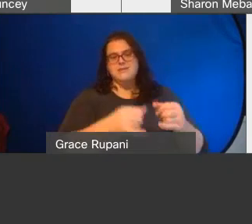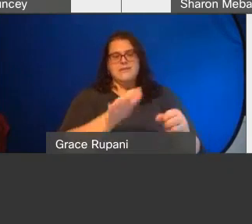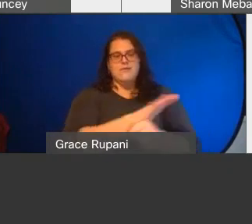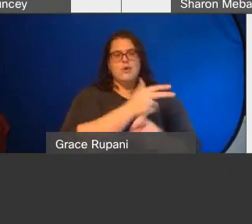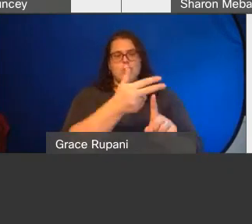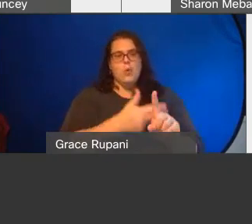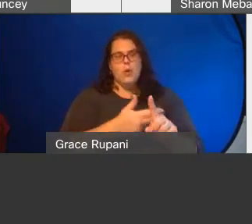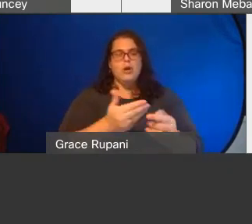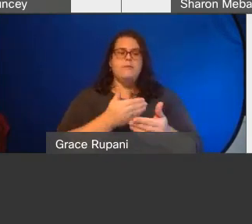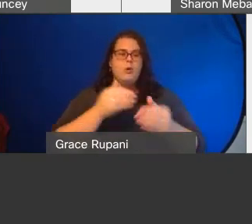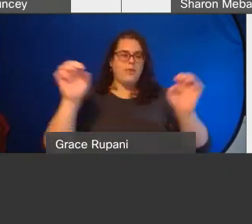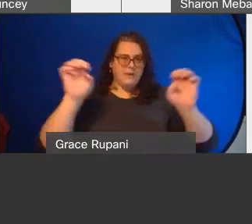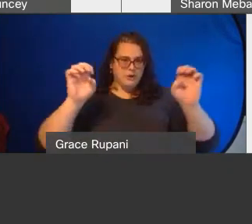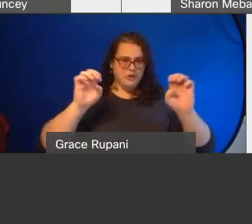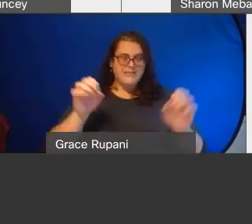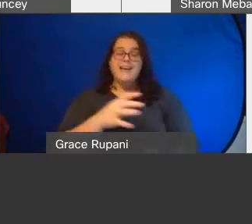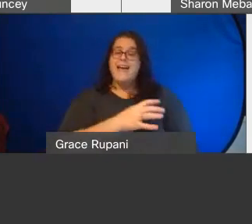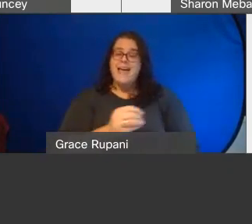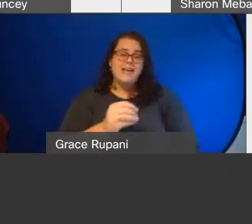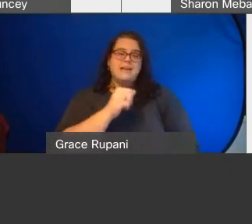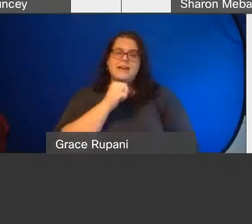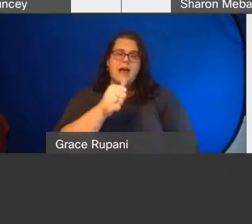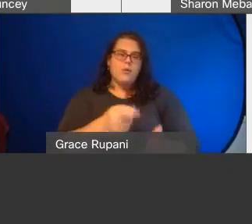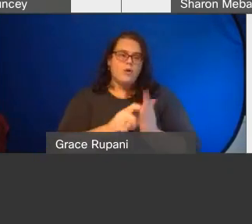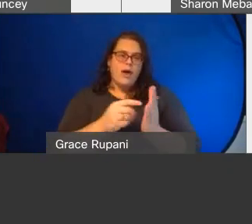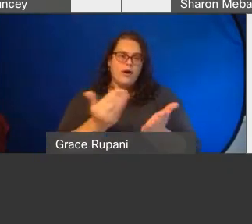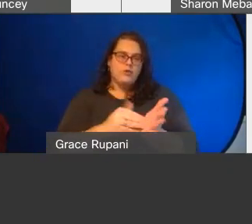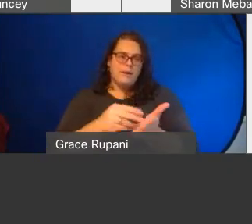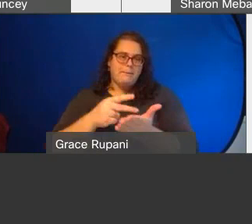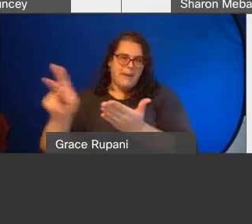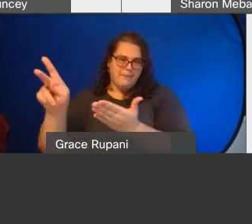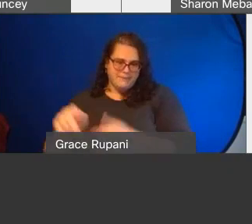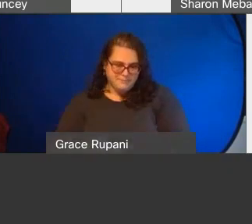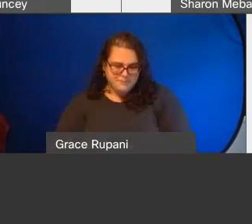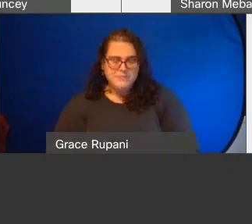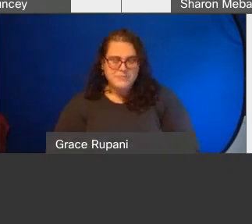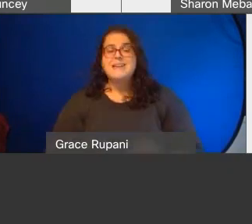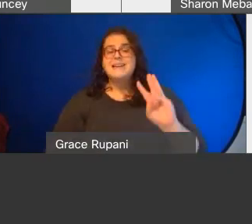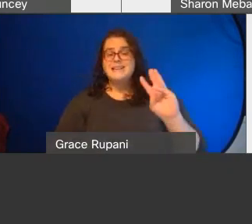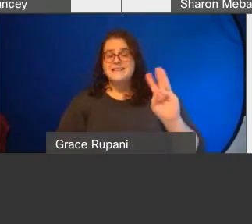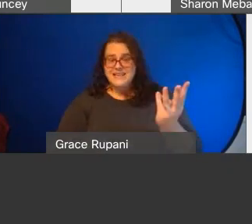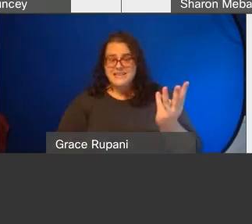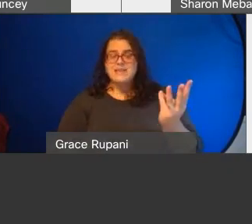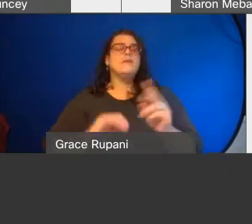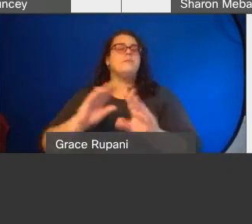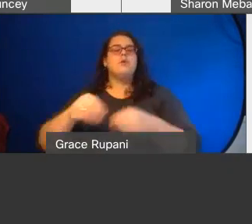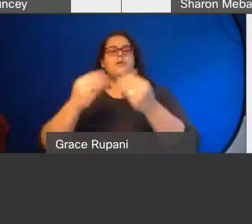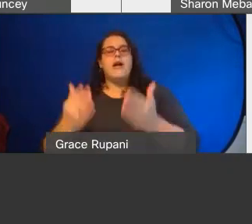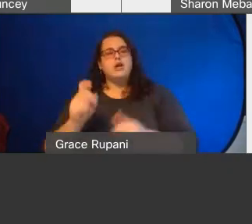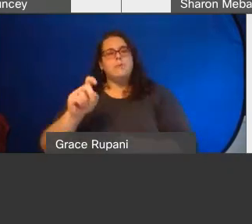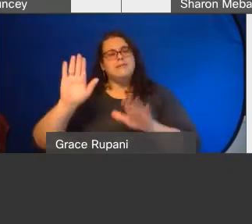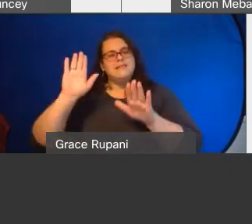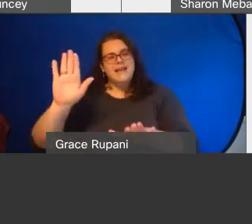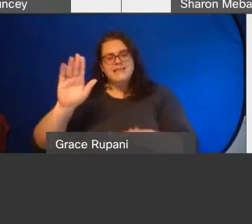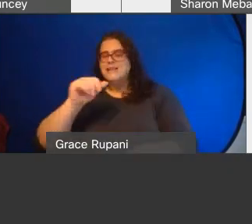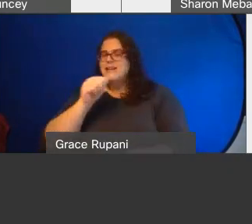did not require repayment. 6, provider must attest to that they did not receive funding from the